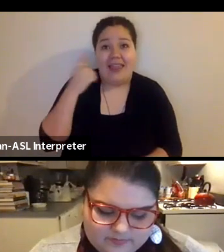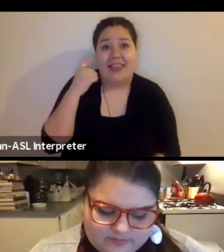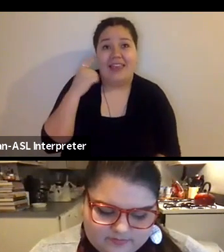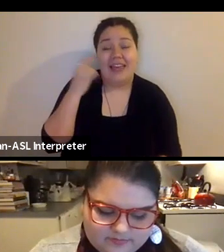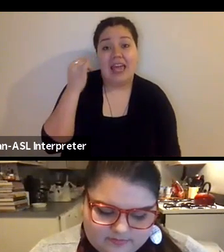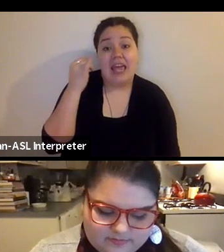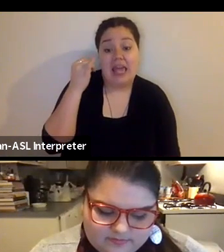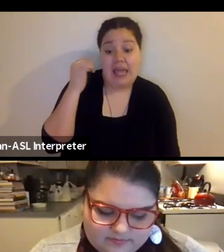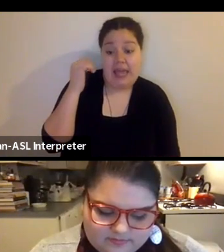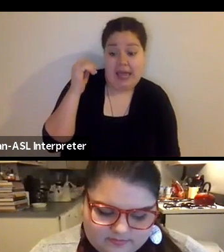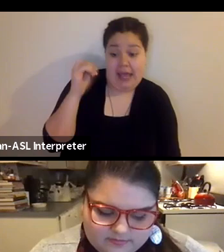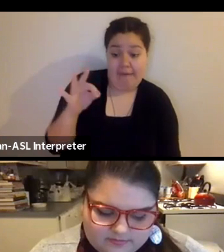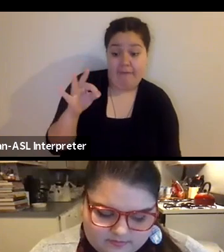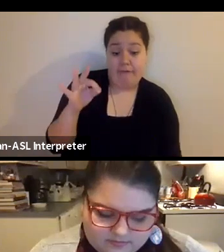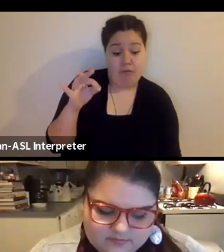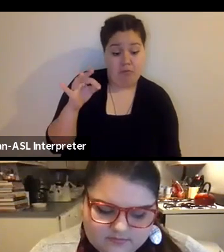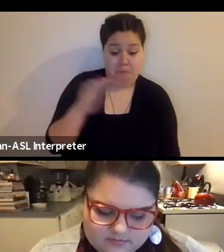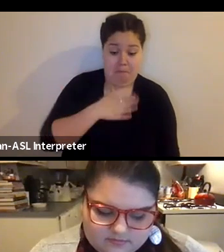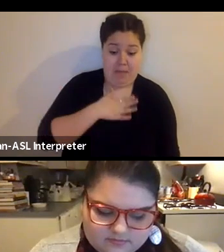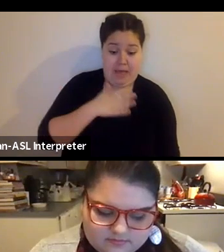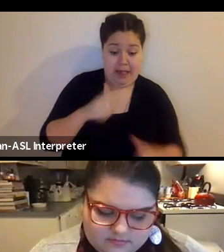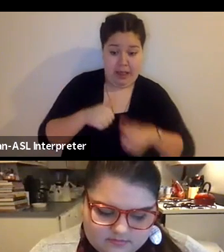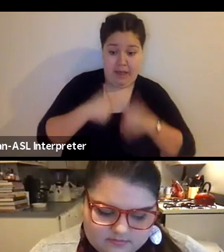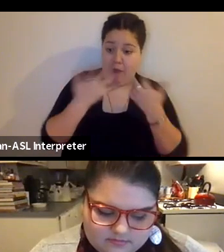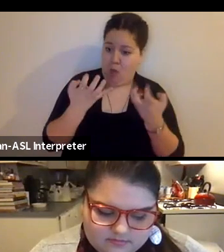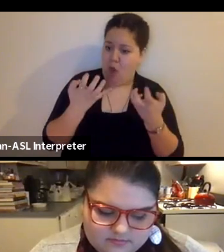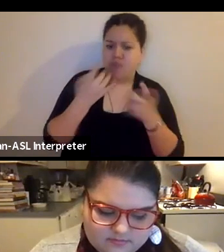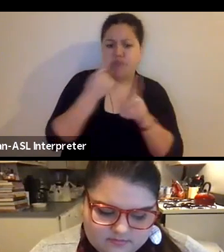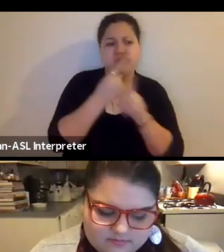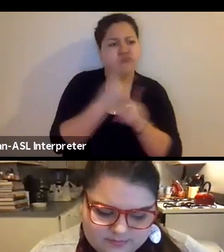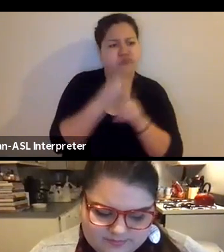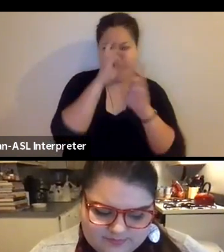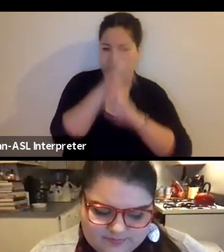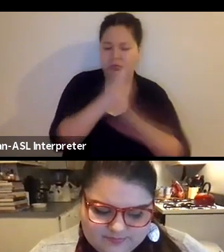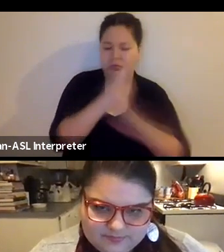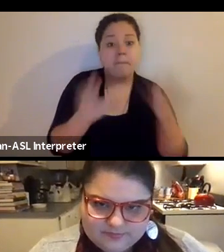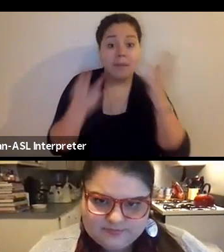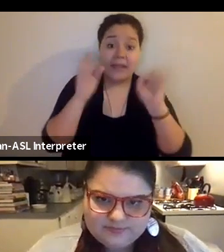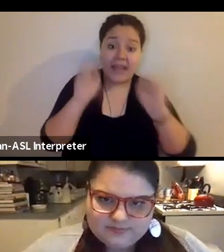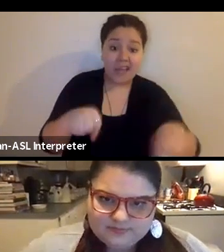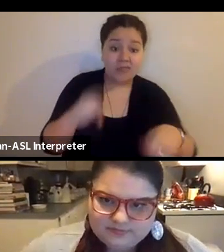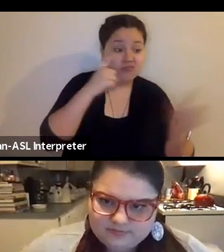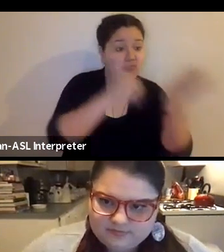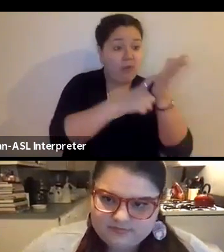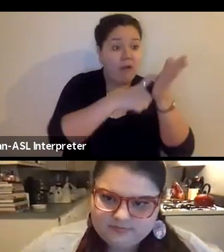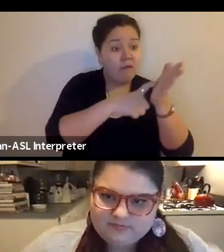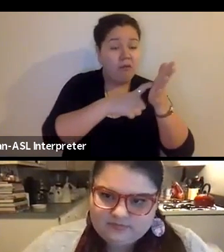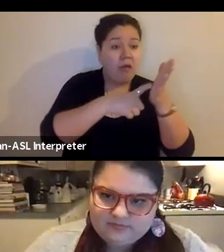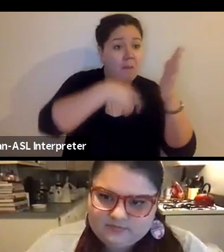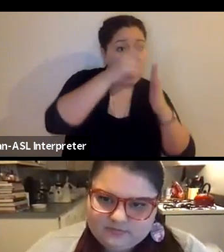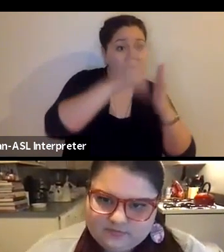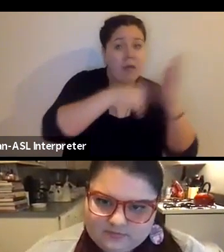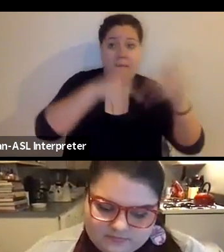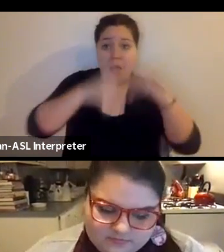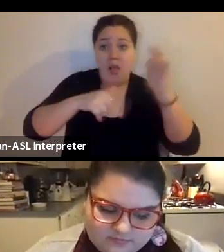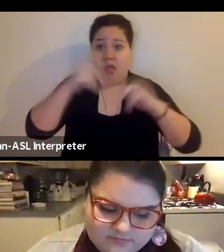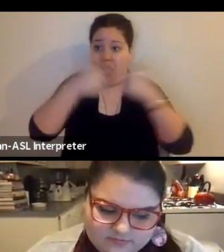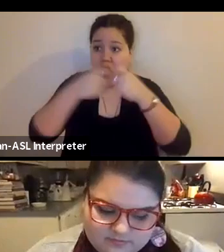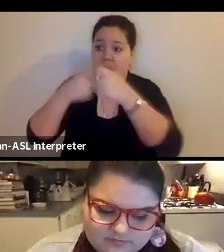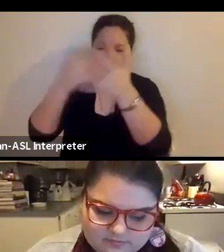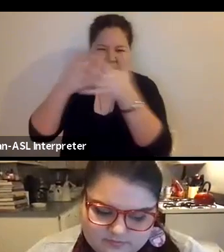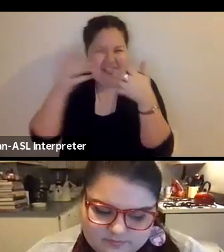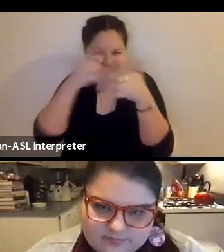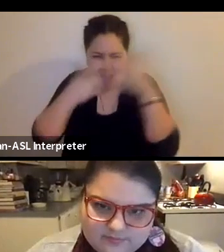be living in a good way, it might be a great idea to acknowledge all these things. But I also want to